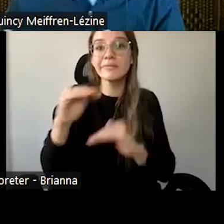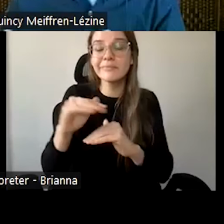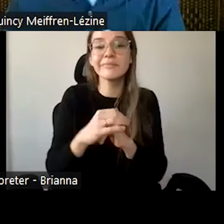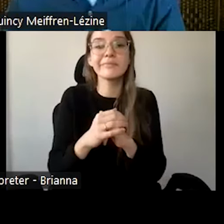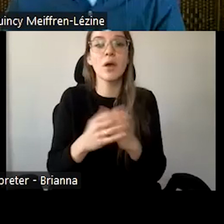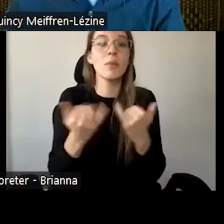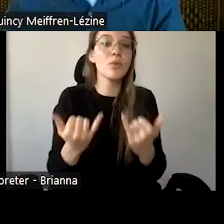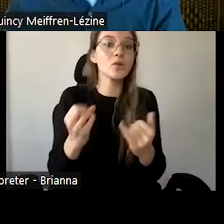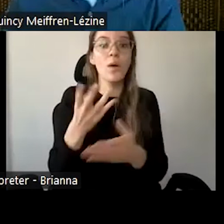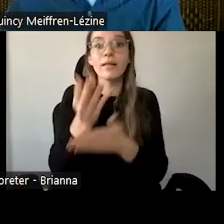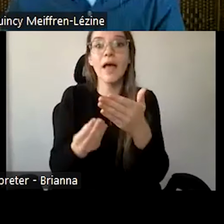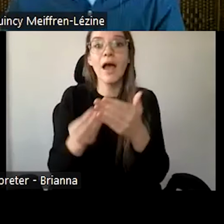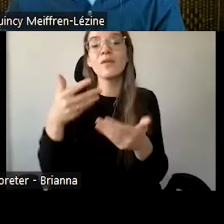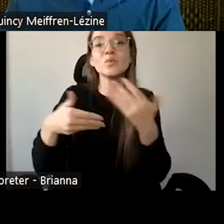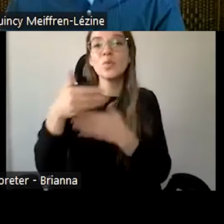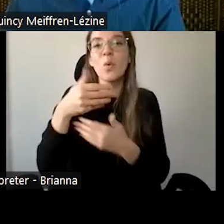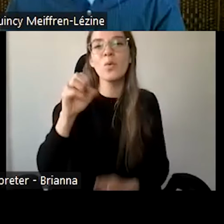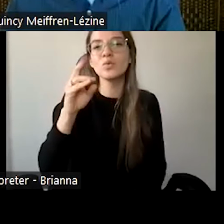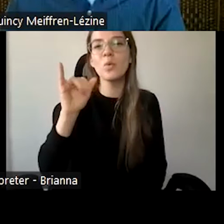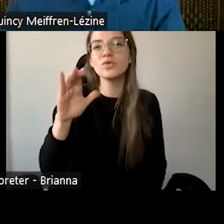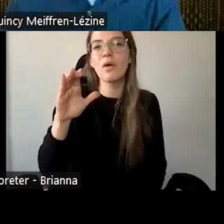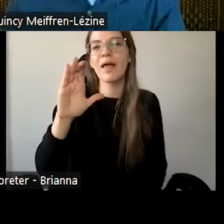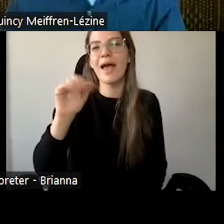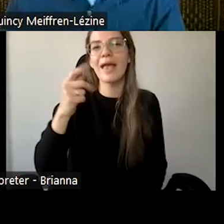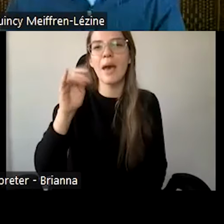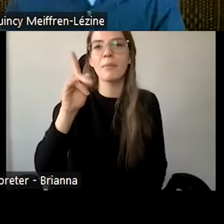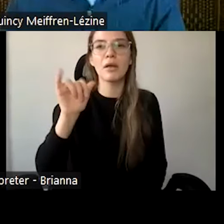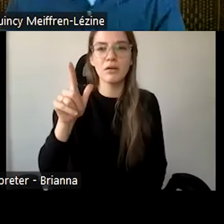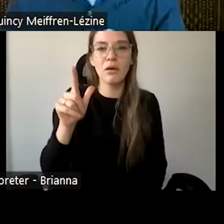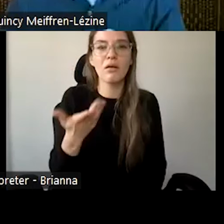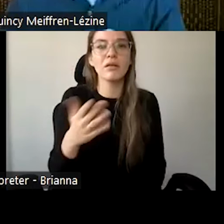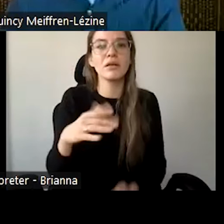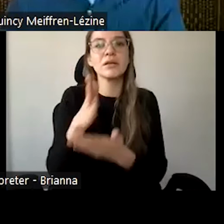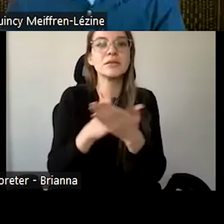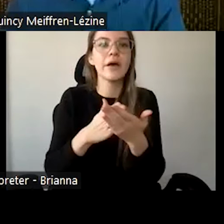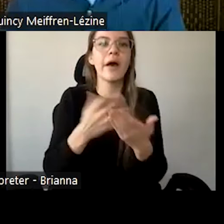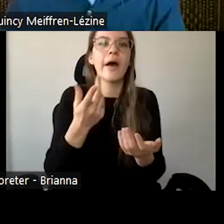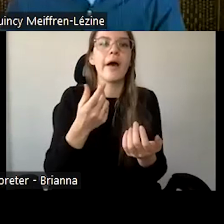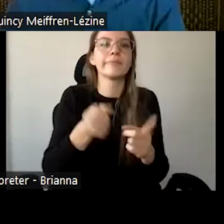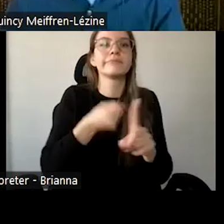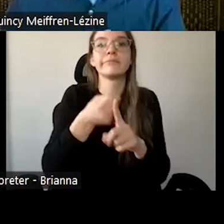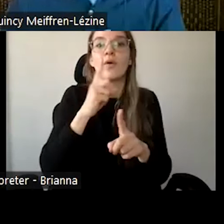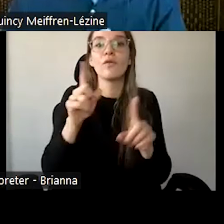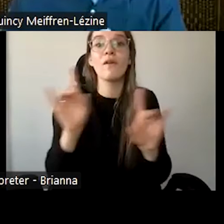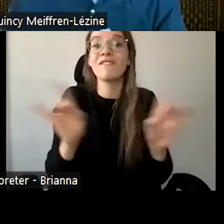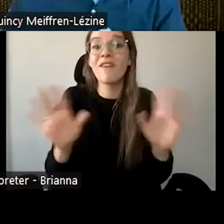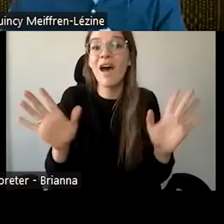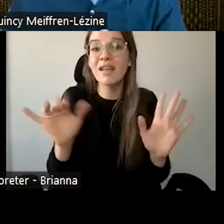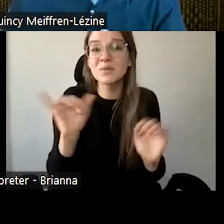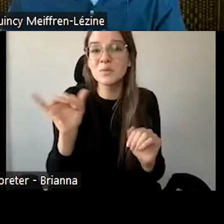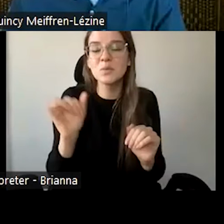or lack of social capital, their housing quality, affordability, and violence. You might notice that some of